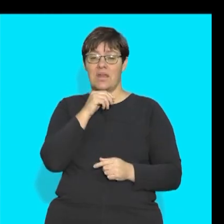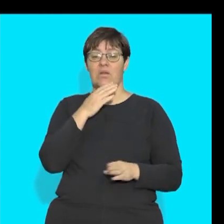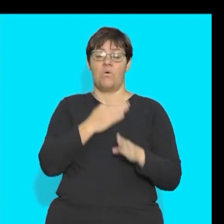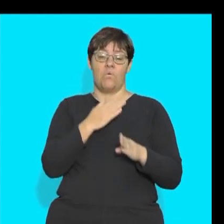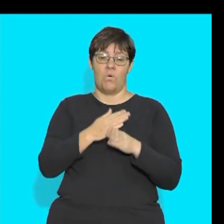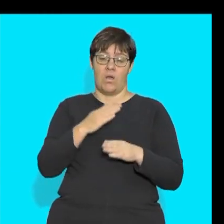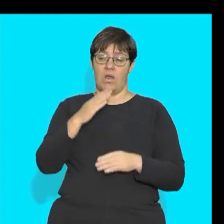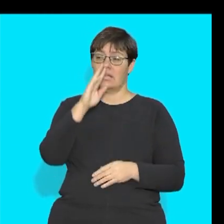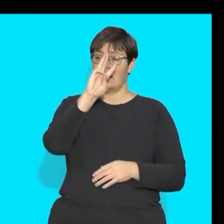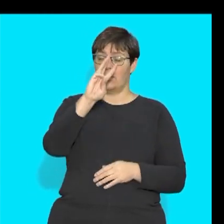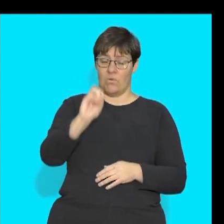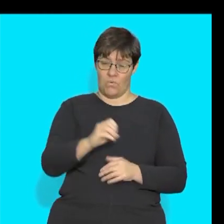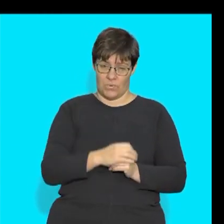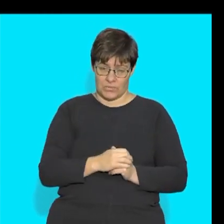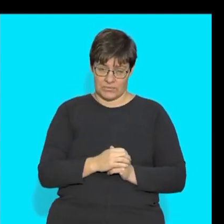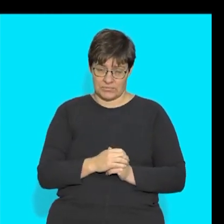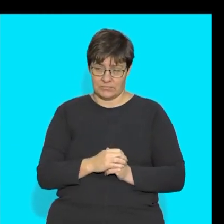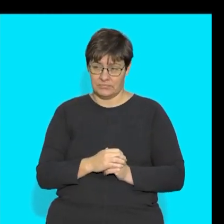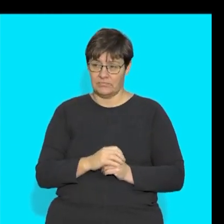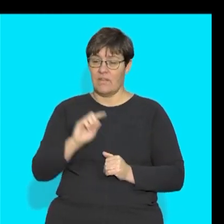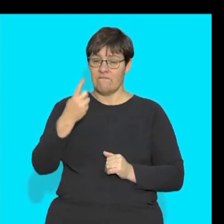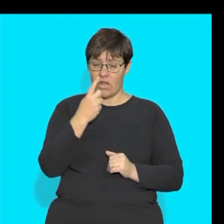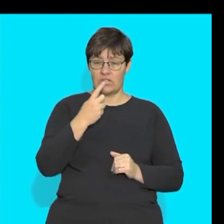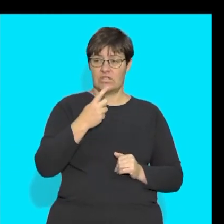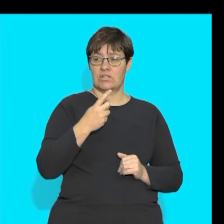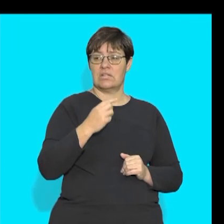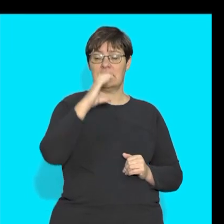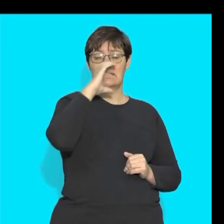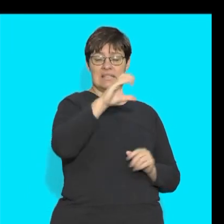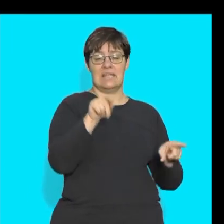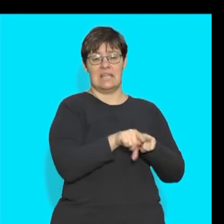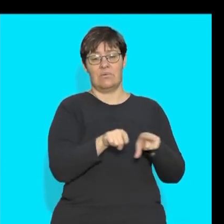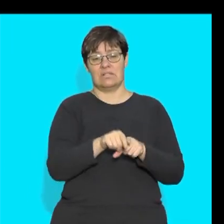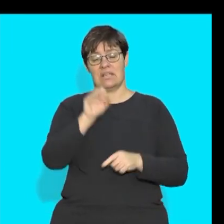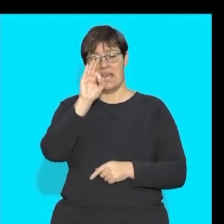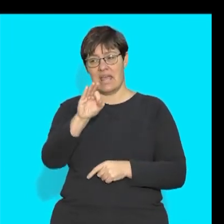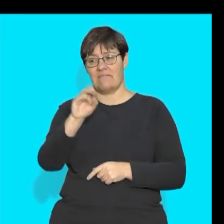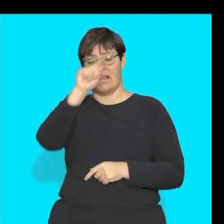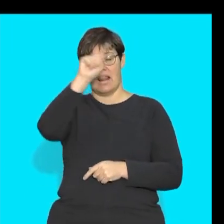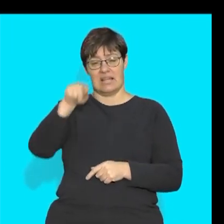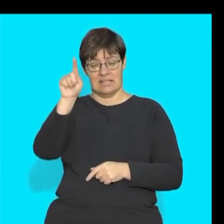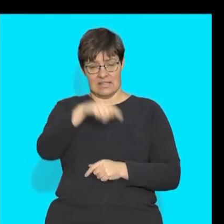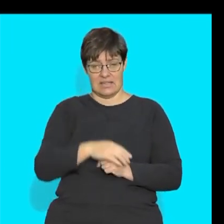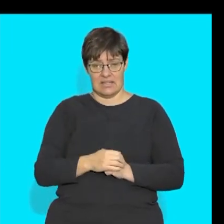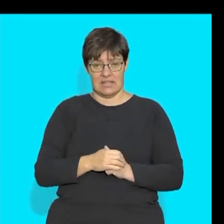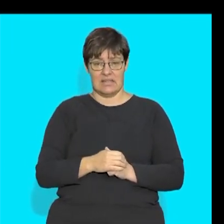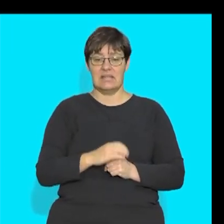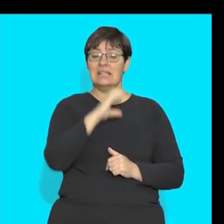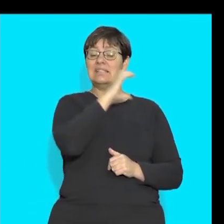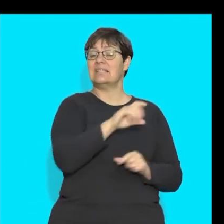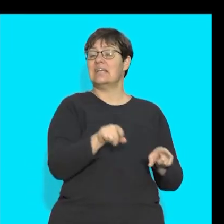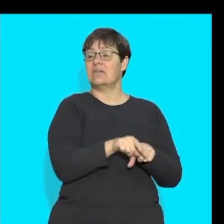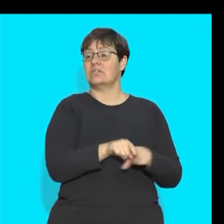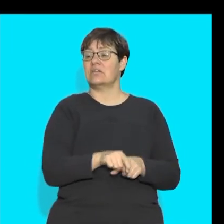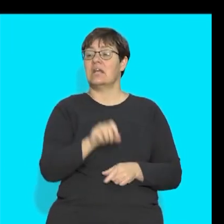function, okay? First thing they want is the frequency, so C equals F lambda. C